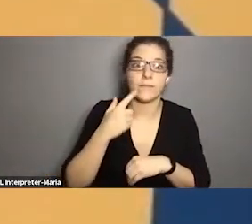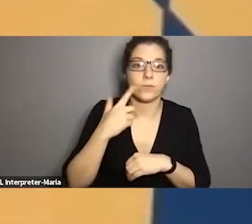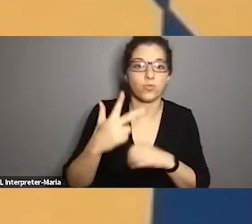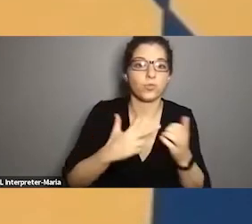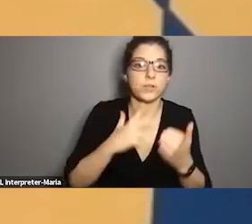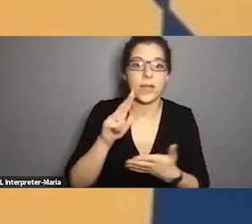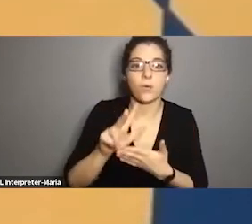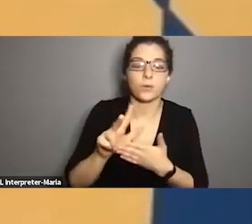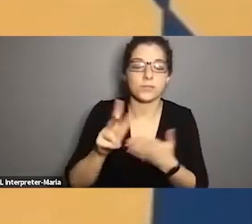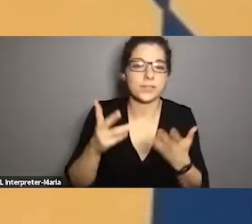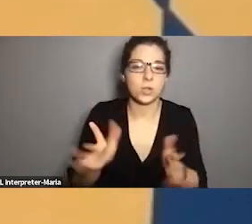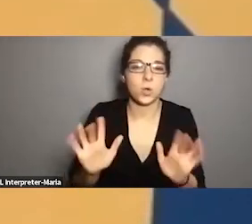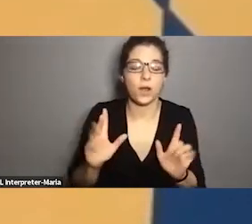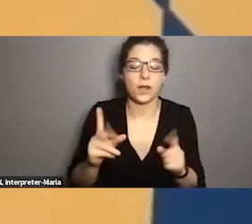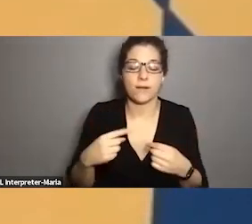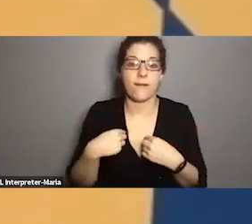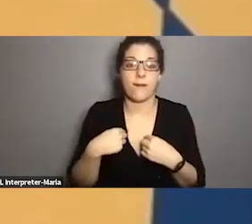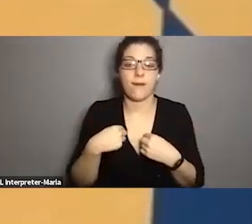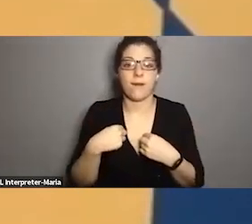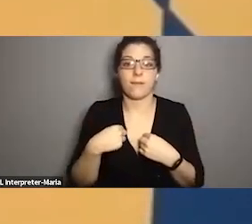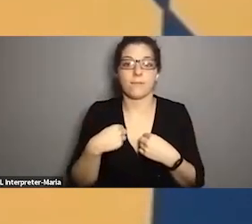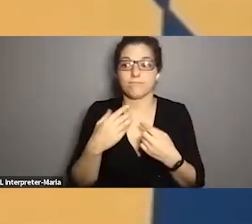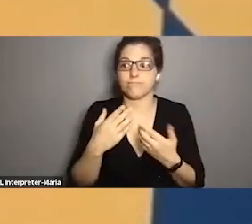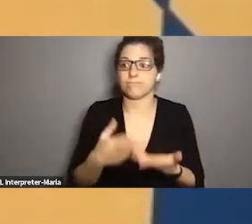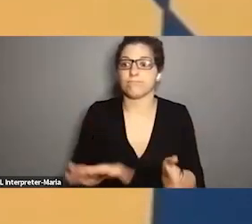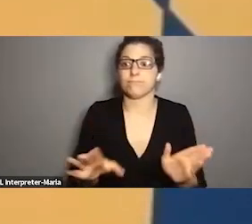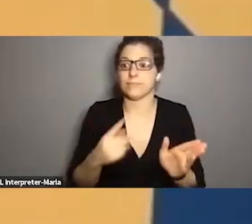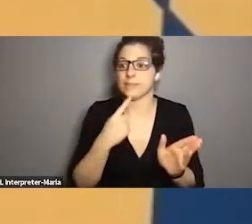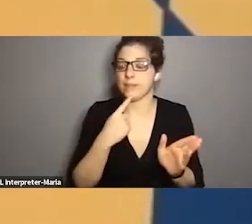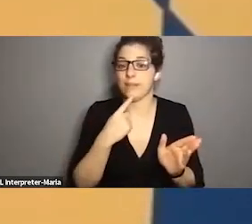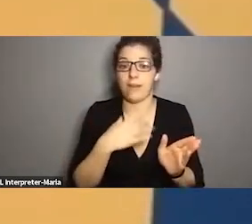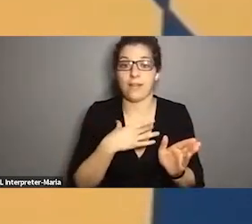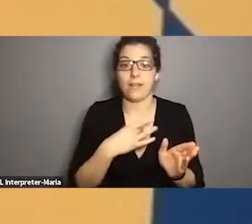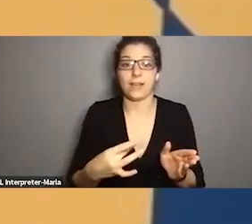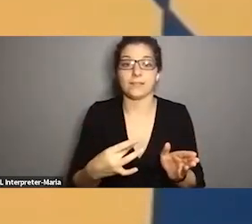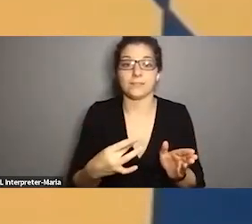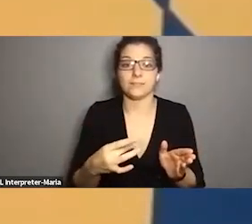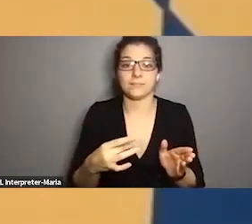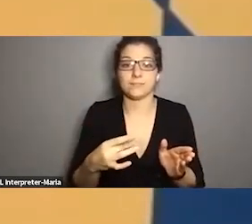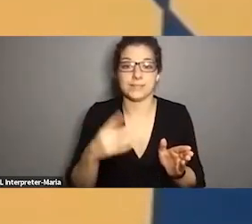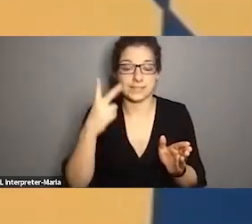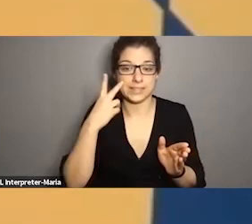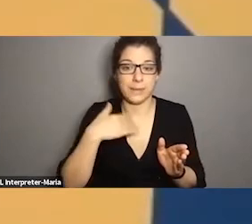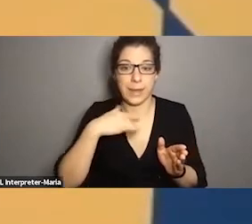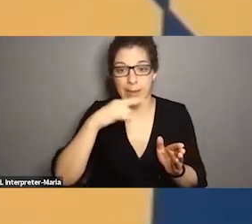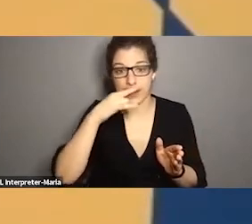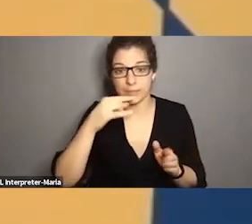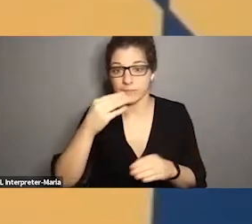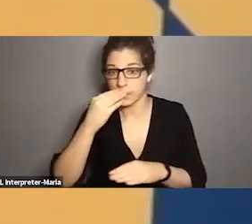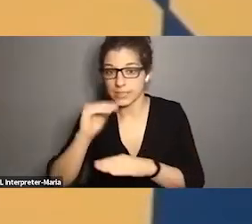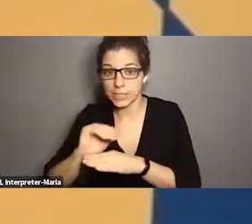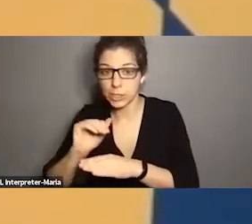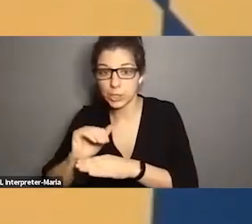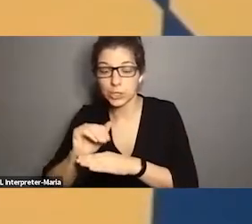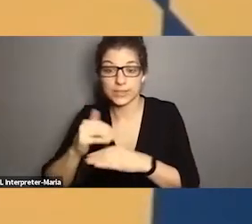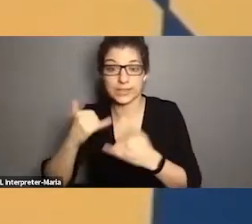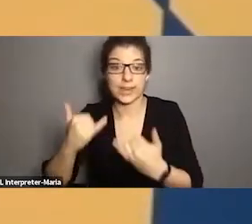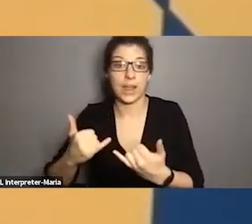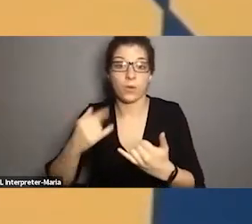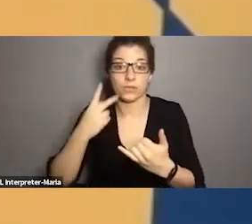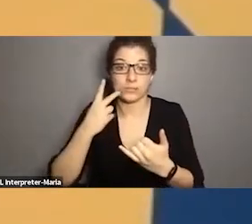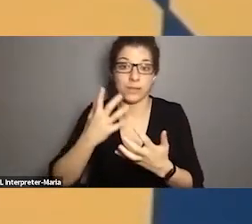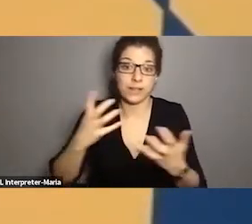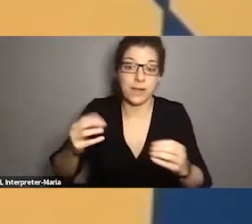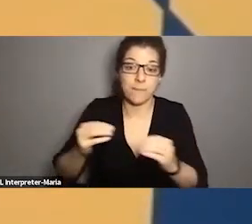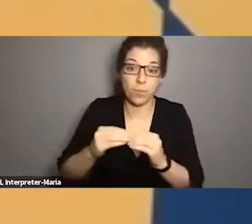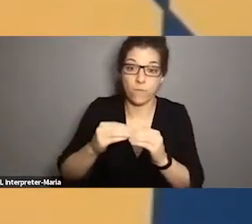right? And I publicly, openly say, I like being able to see my kids for dinner. Now I see them a lot more